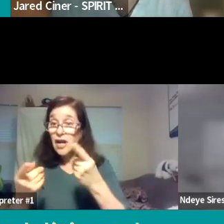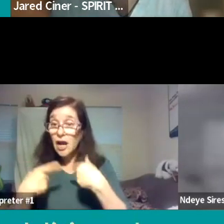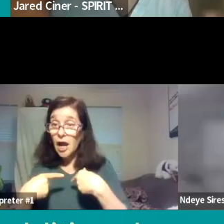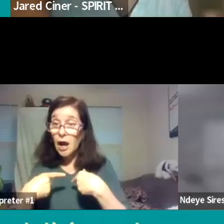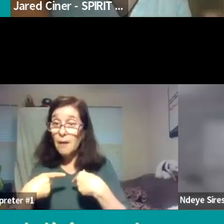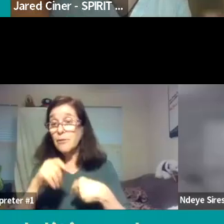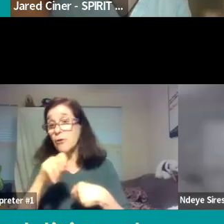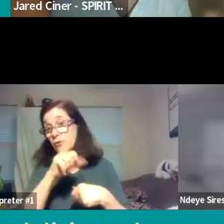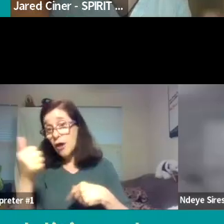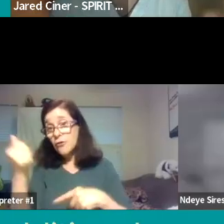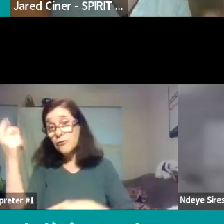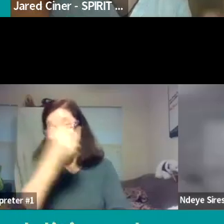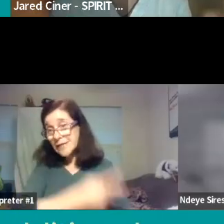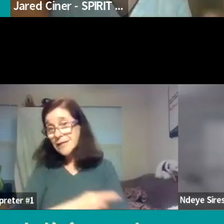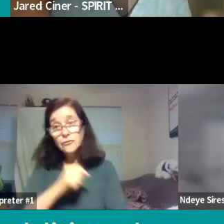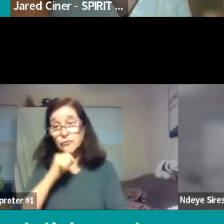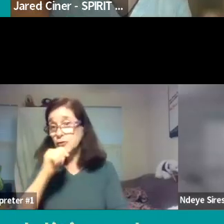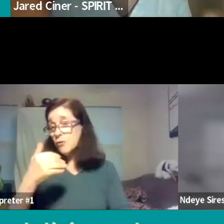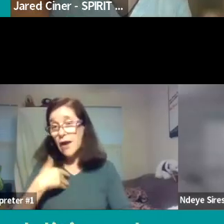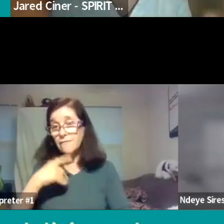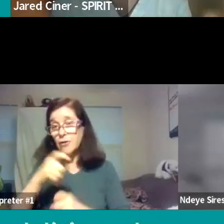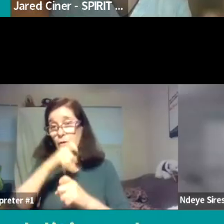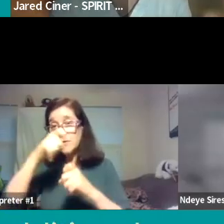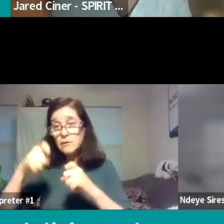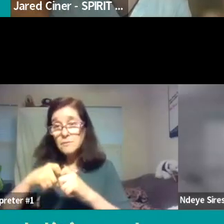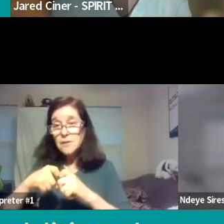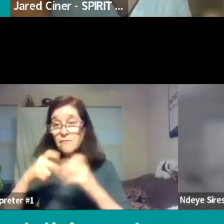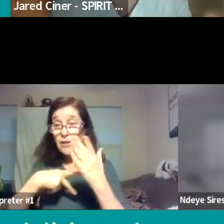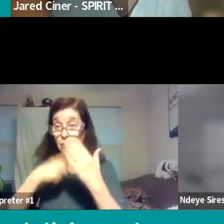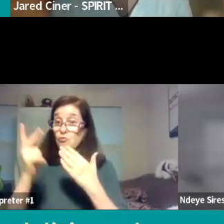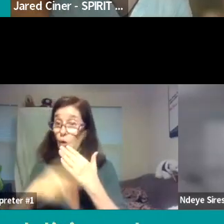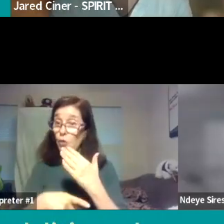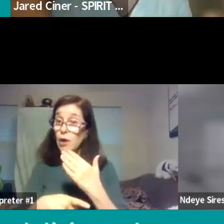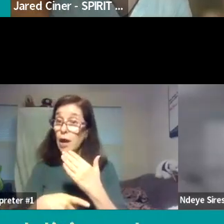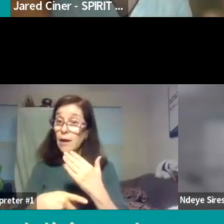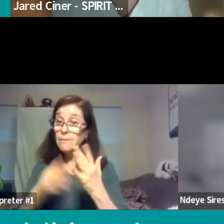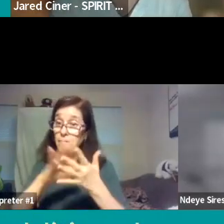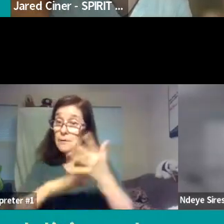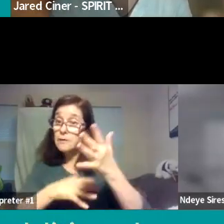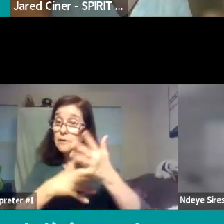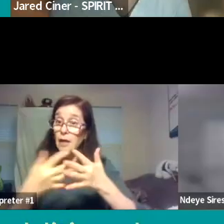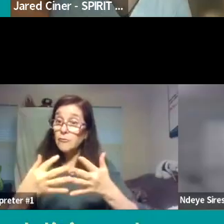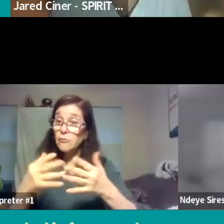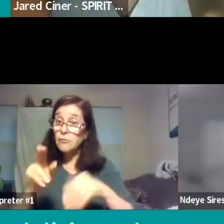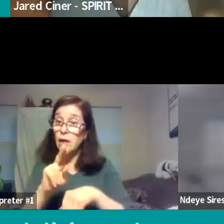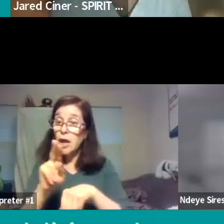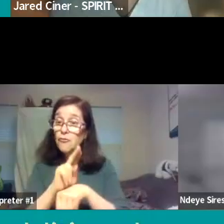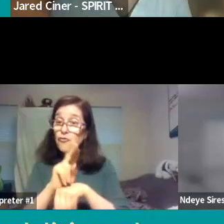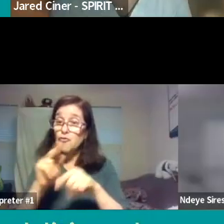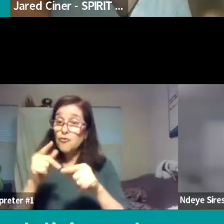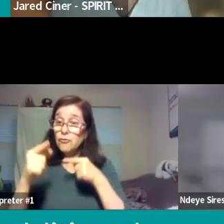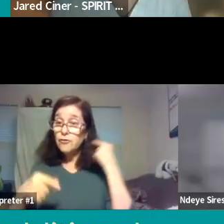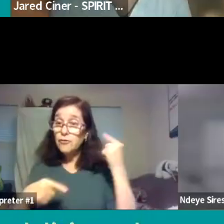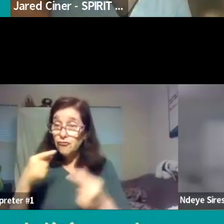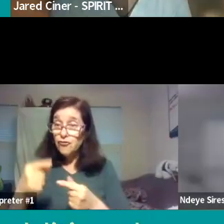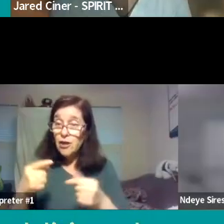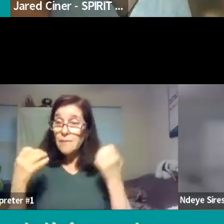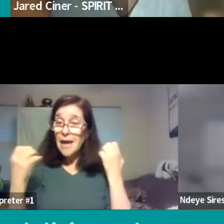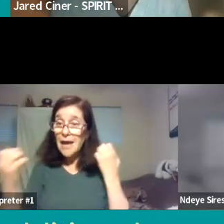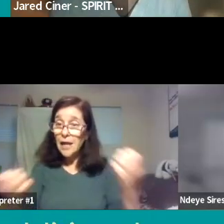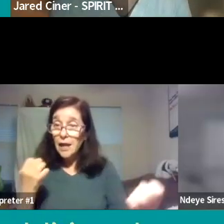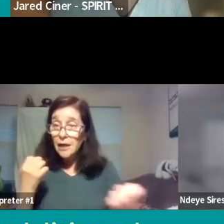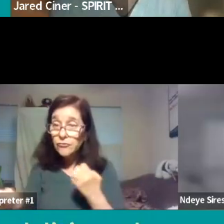all those other days that you don't have those specific programs scheduled and use the gym and work out and have our trainers